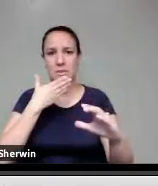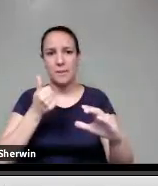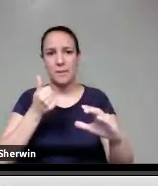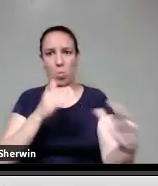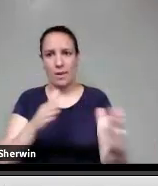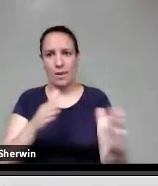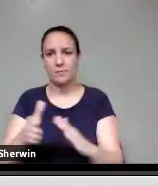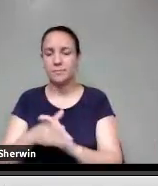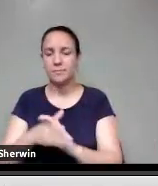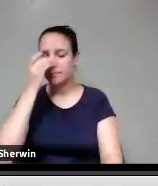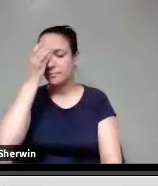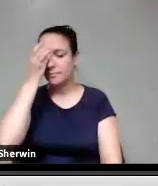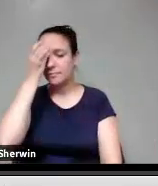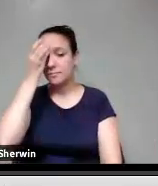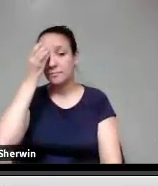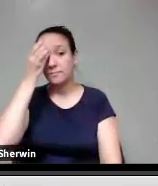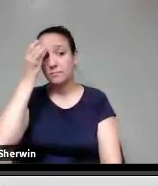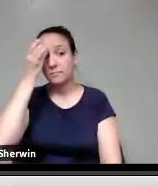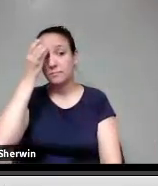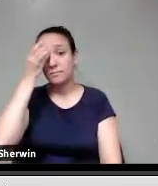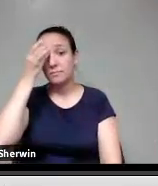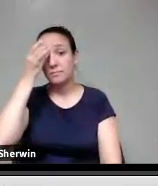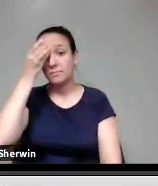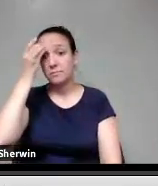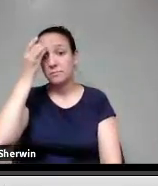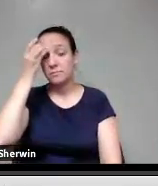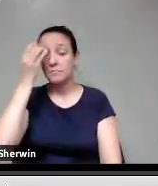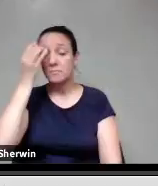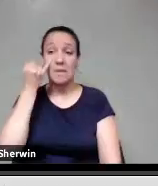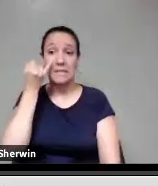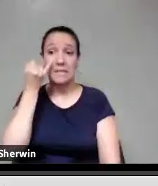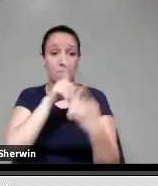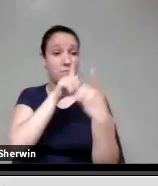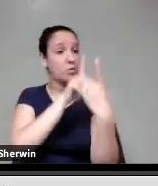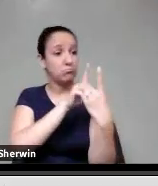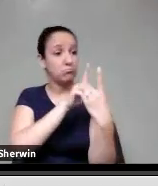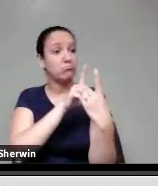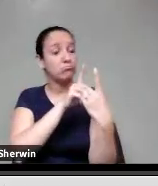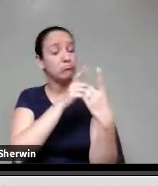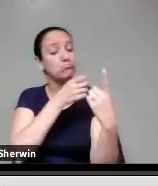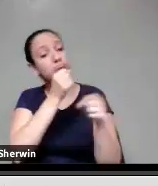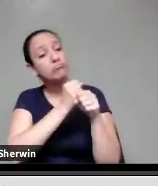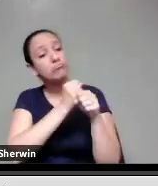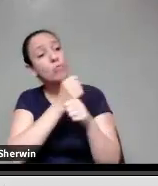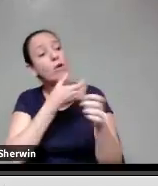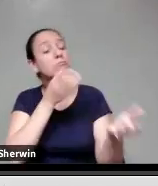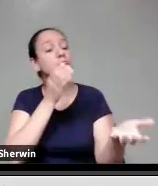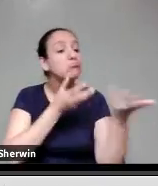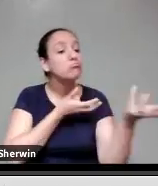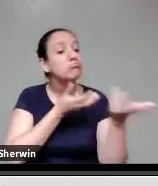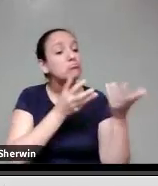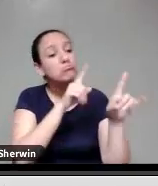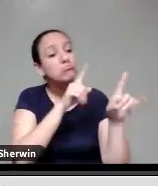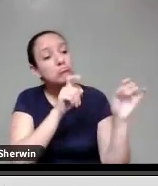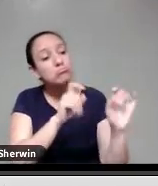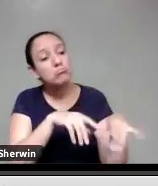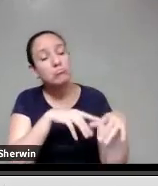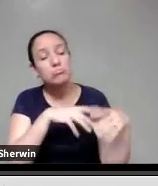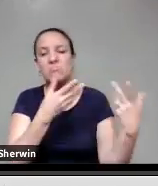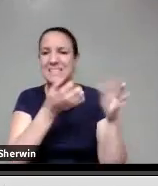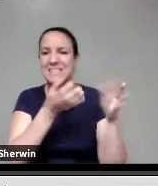survey. Just make it conversational as if you were standing right there having a cup of coffee with them and asking them questions. And again, as Lynn pointed